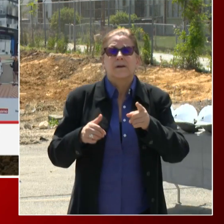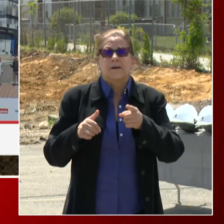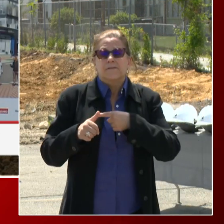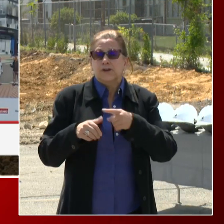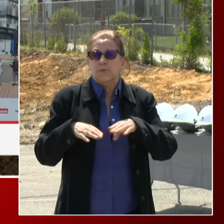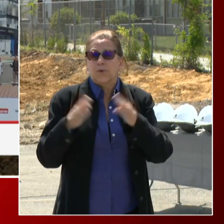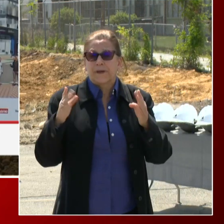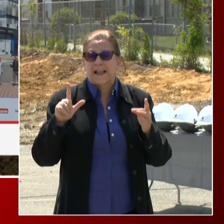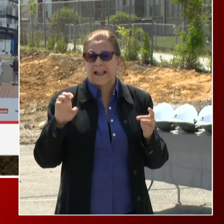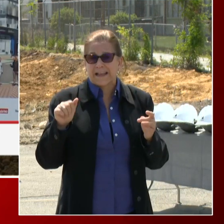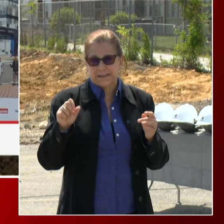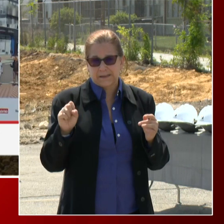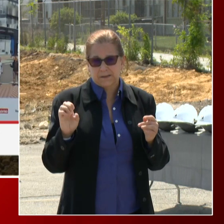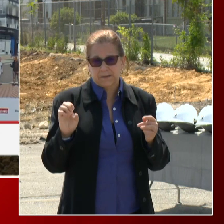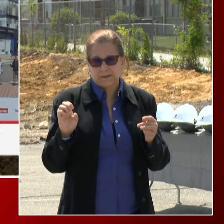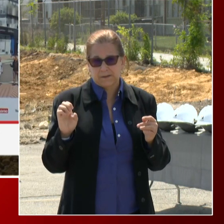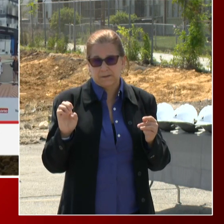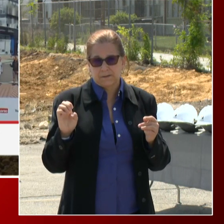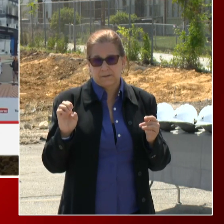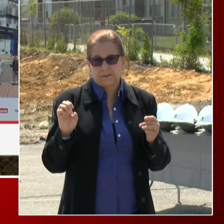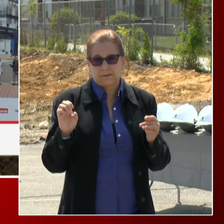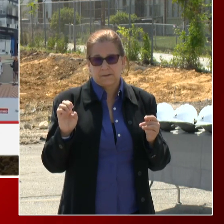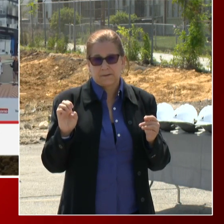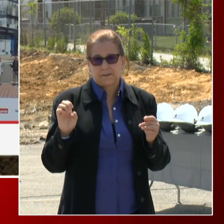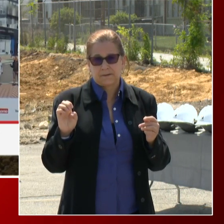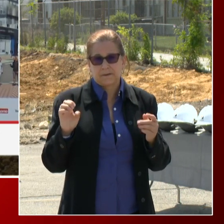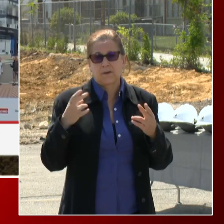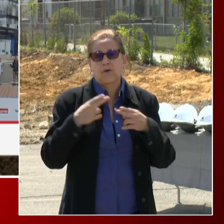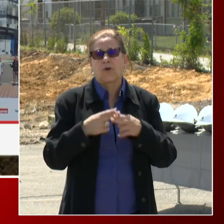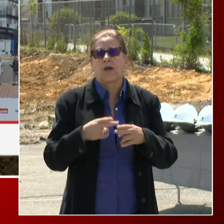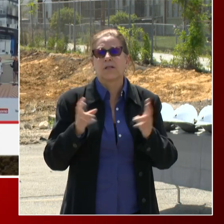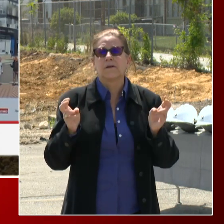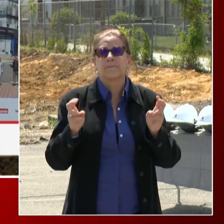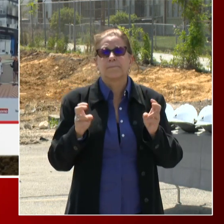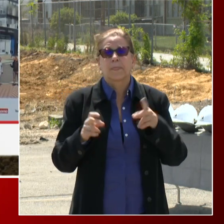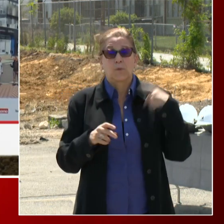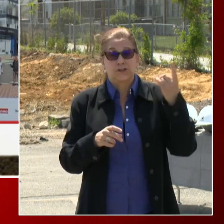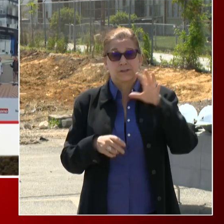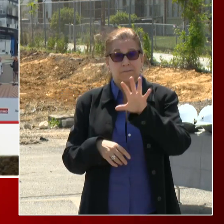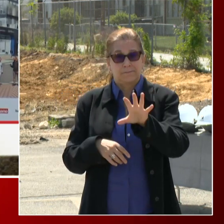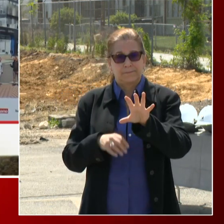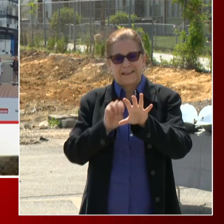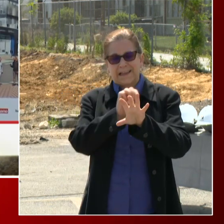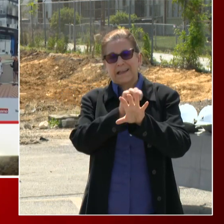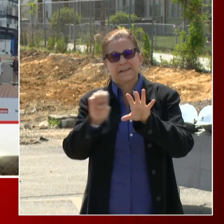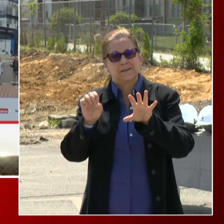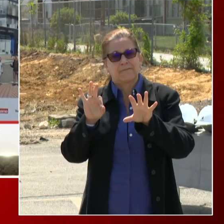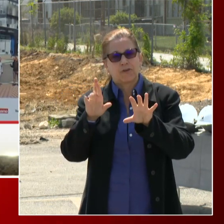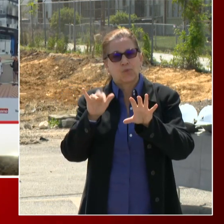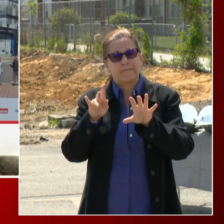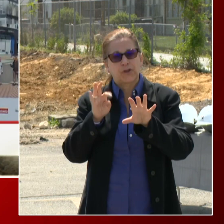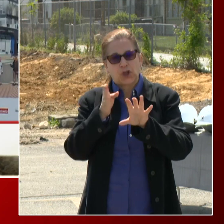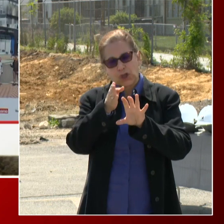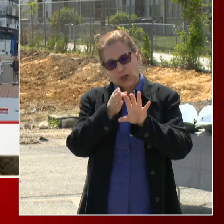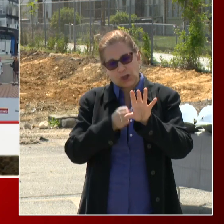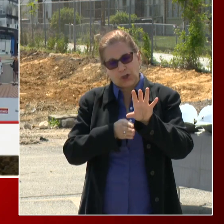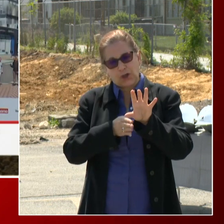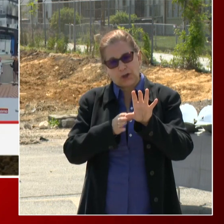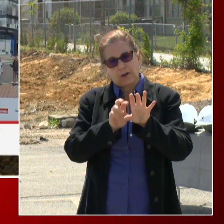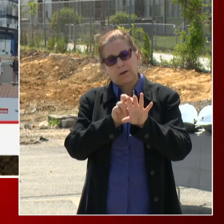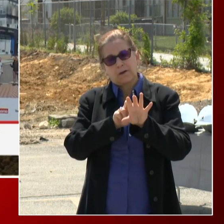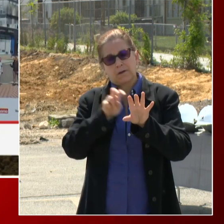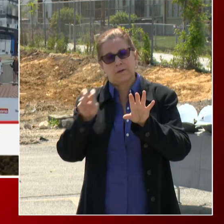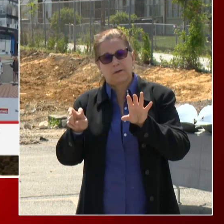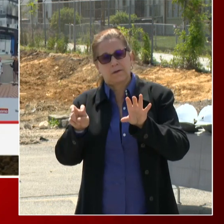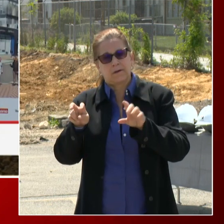inked in our East of the River focus. And DGS, as they do in many things, is